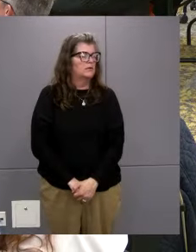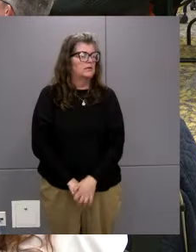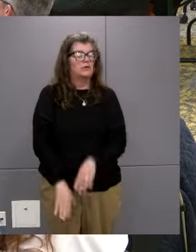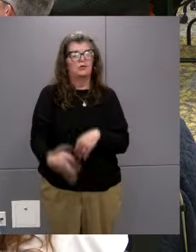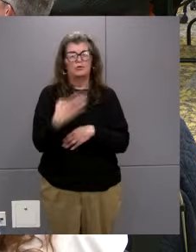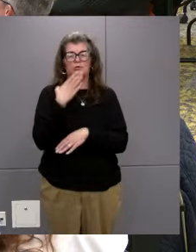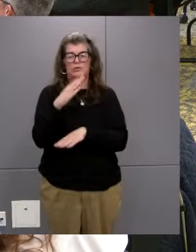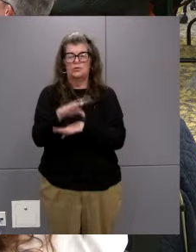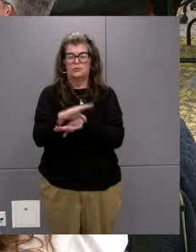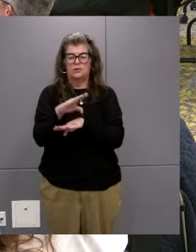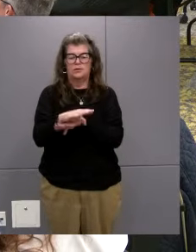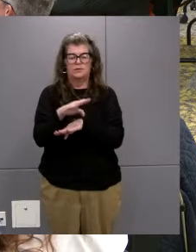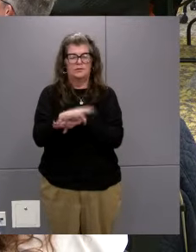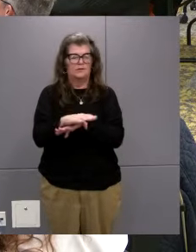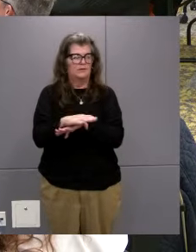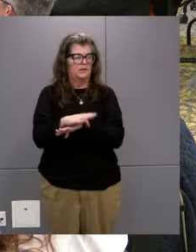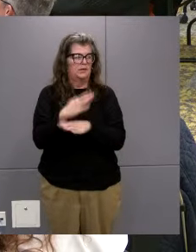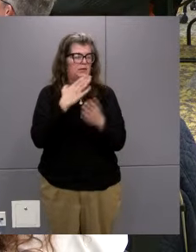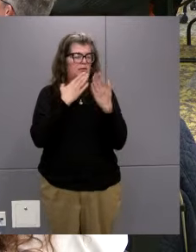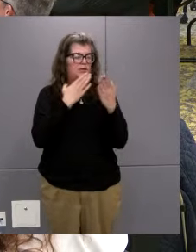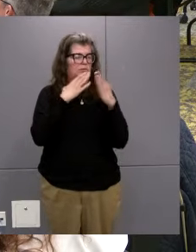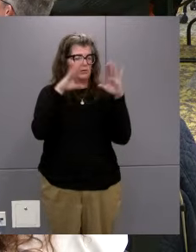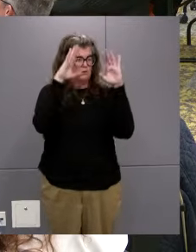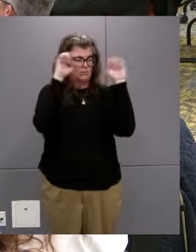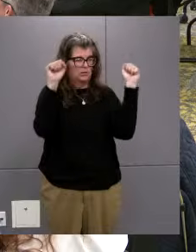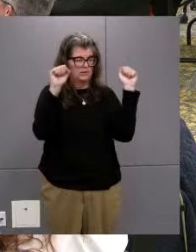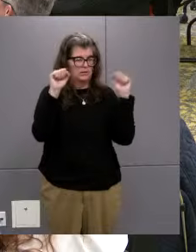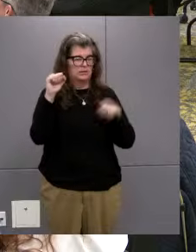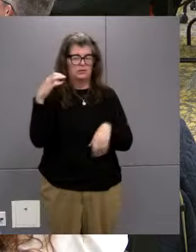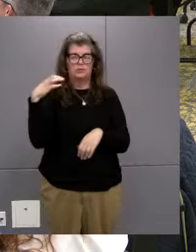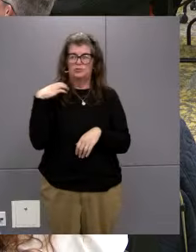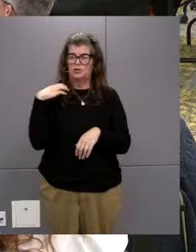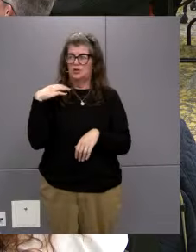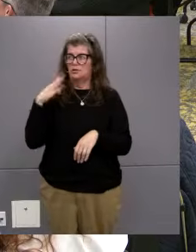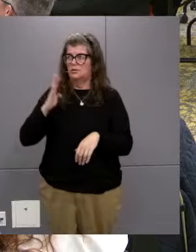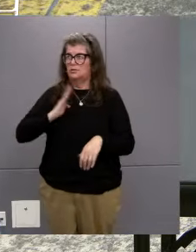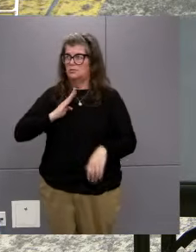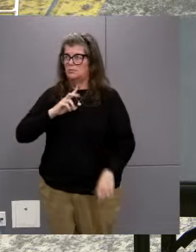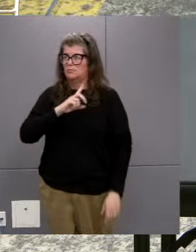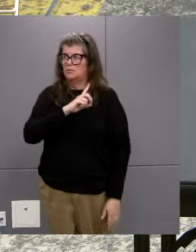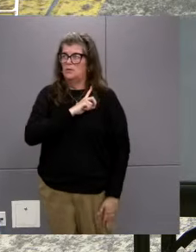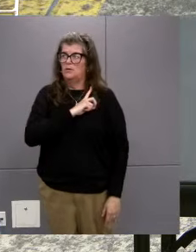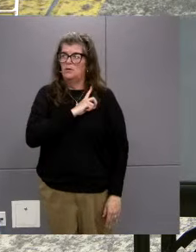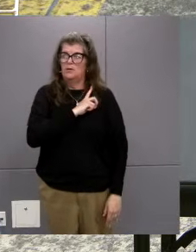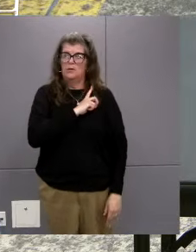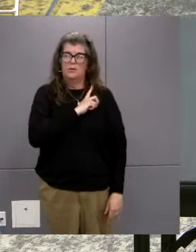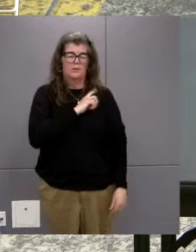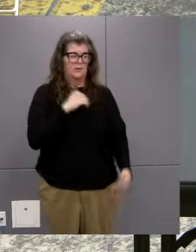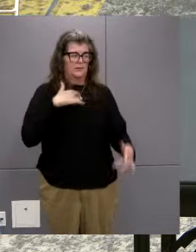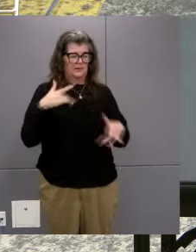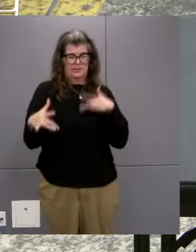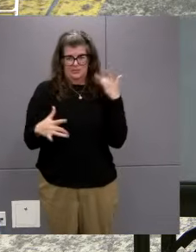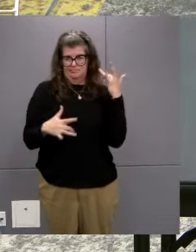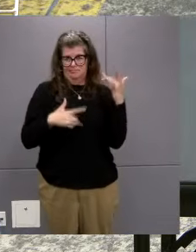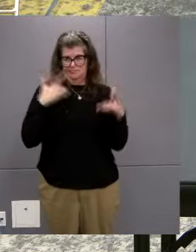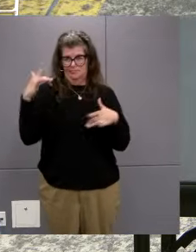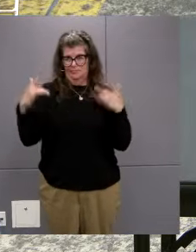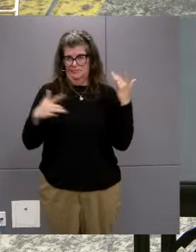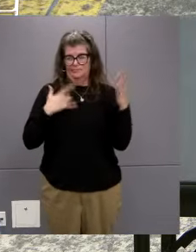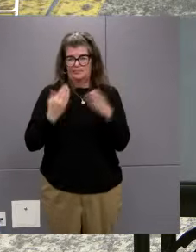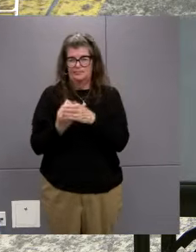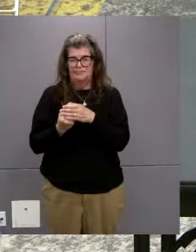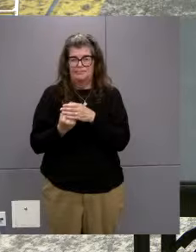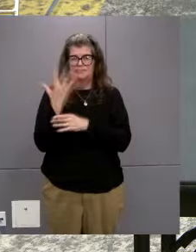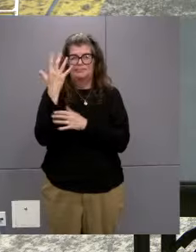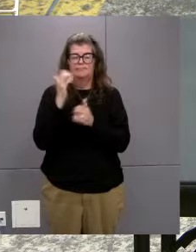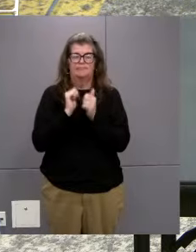Good evening, everyone. Thank you, Madam President, Chair, Board of Trustees. I have an exciting spring athletics update for